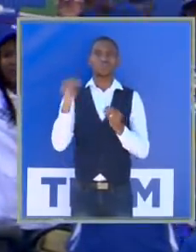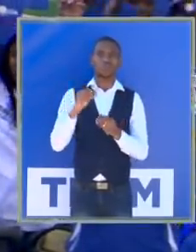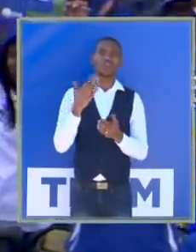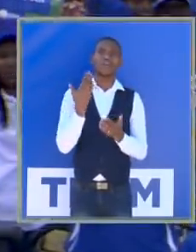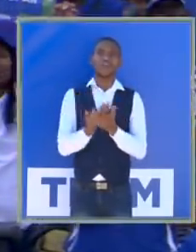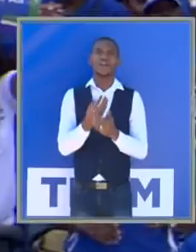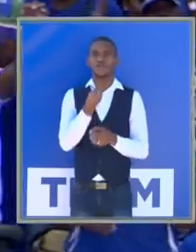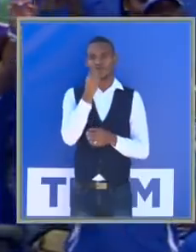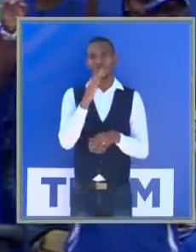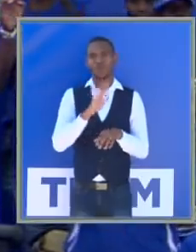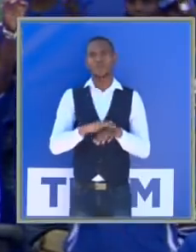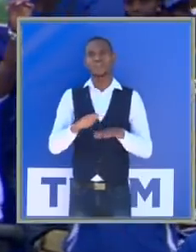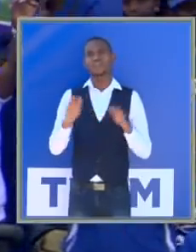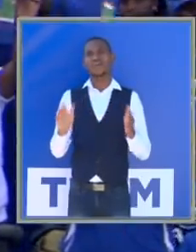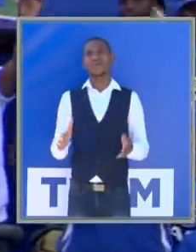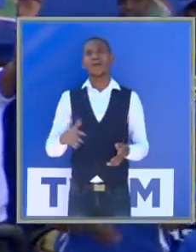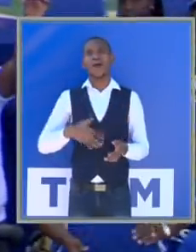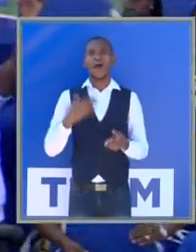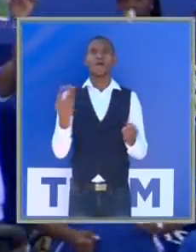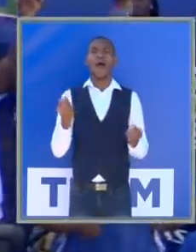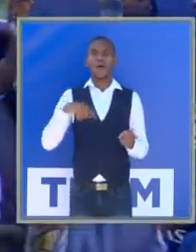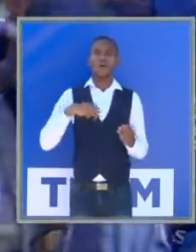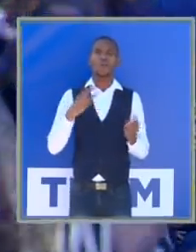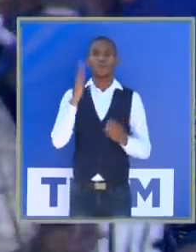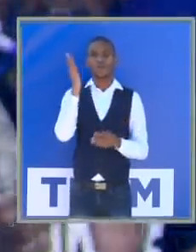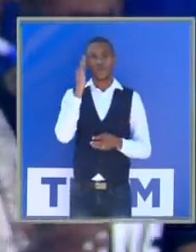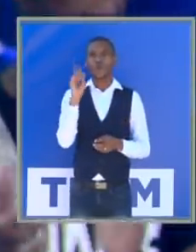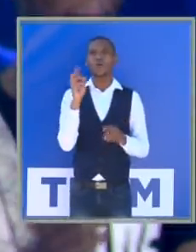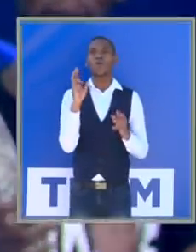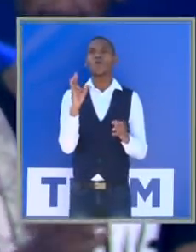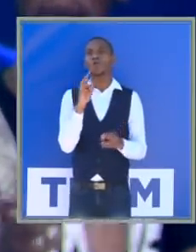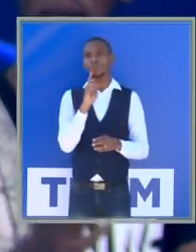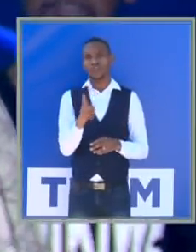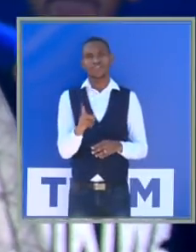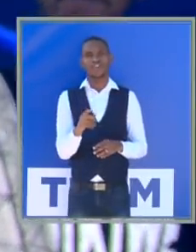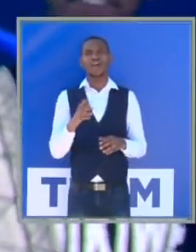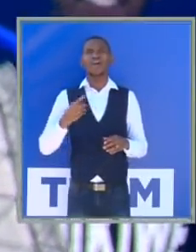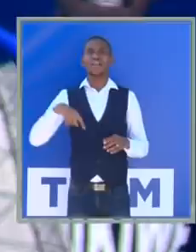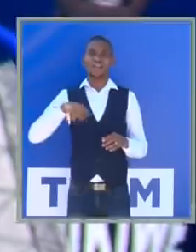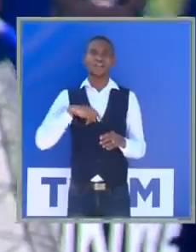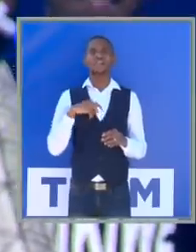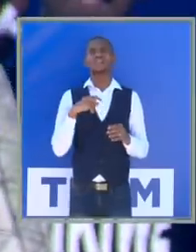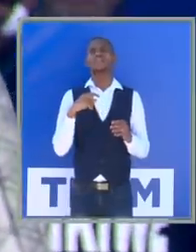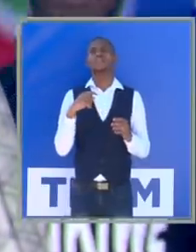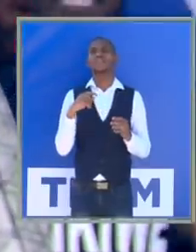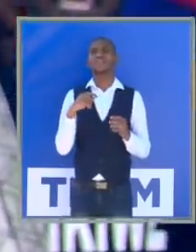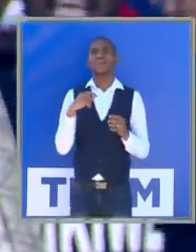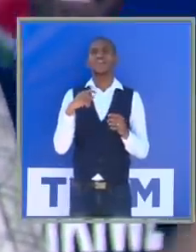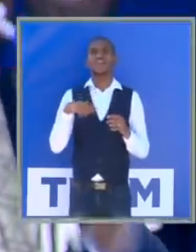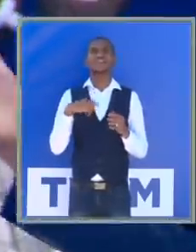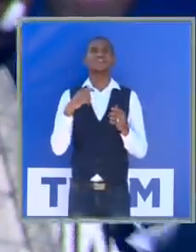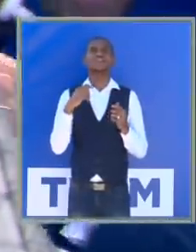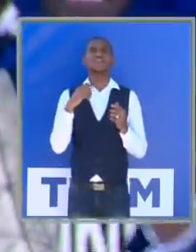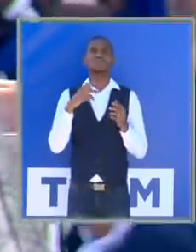be food on the table and our people will know what hope is. Let's sell Brentirian. Let's sell the